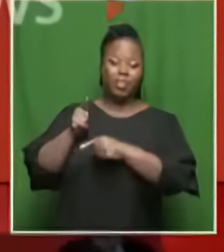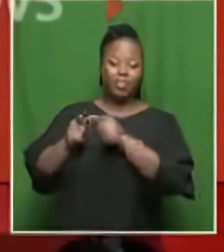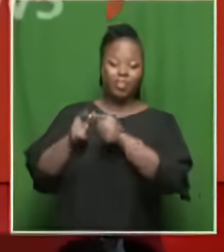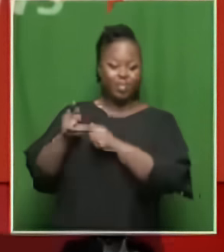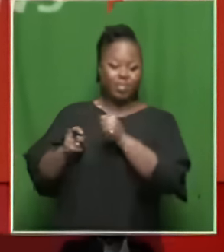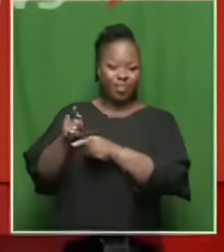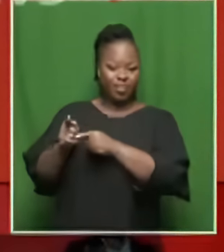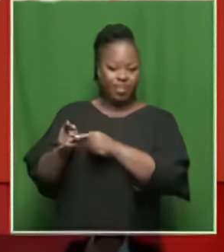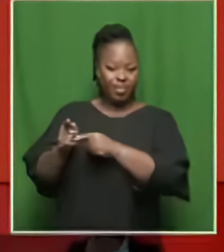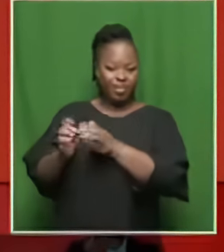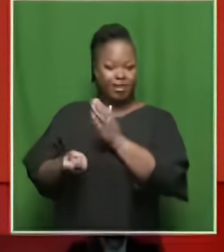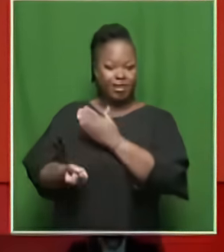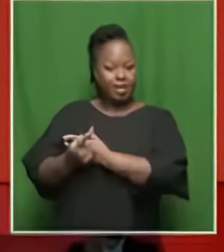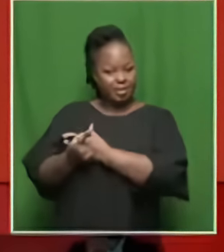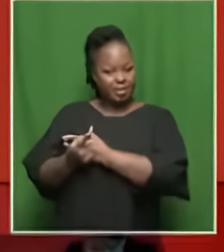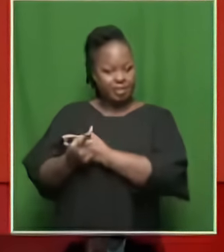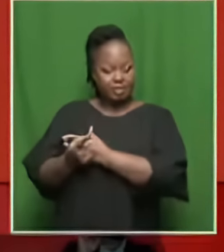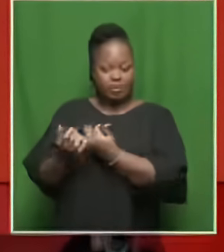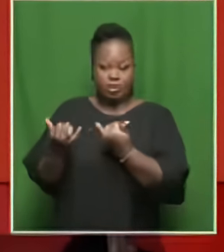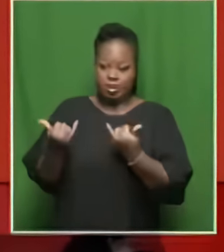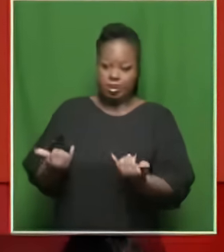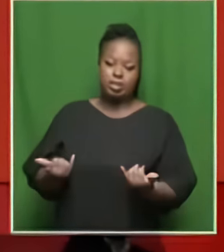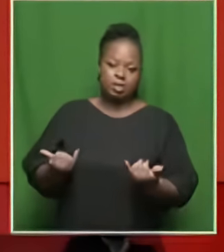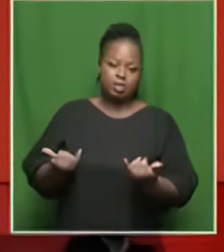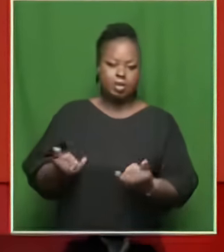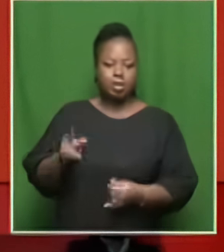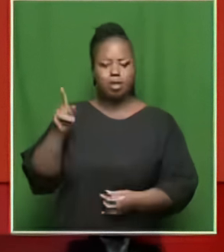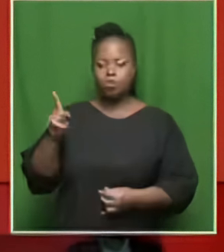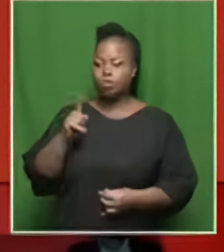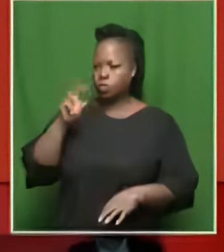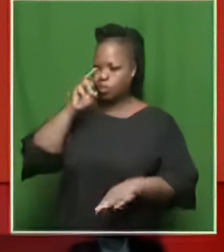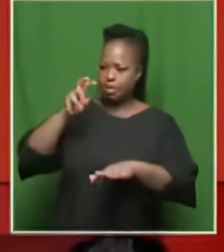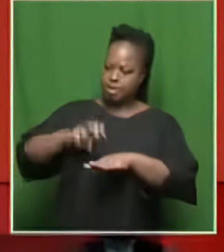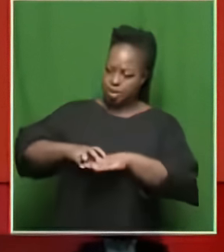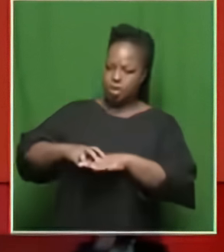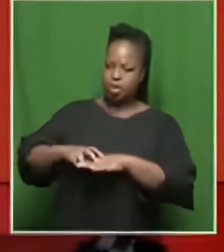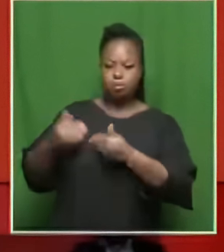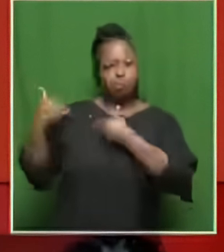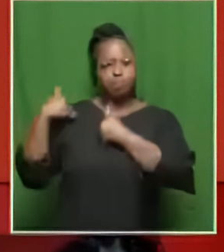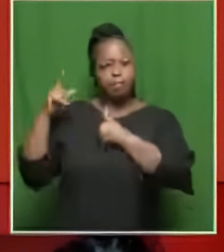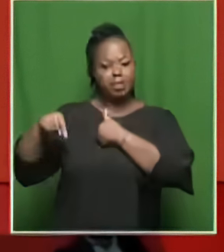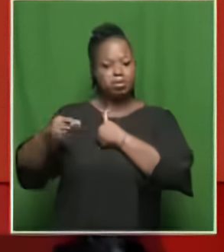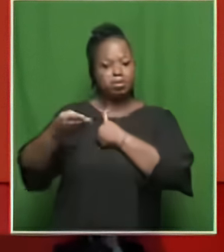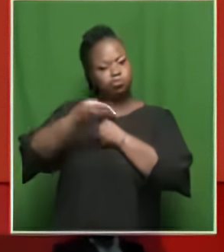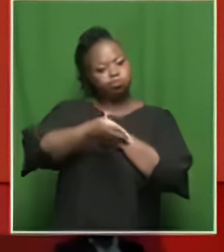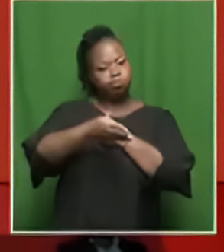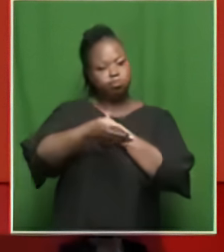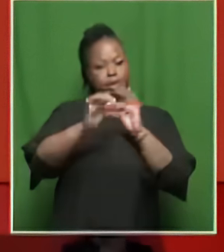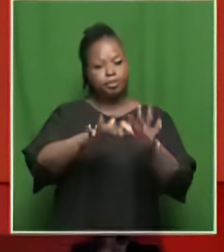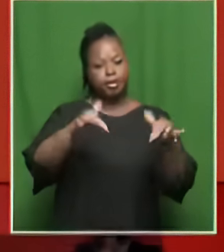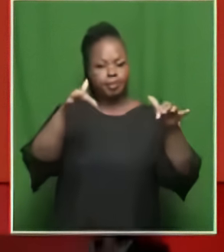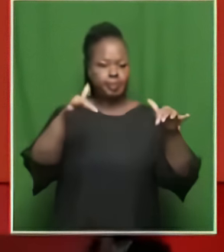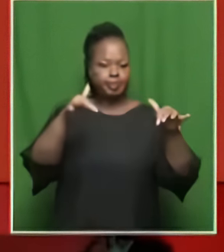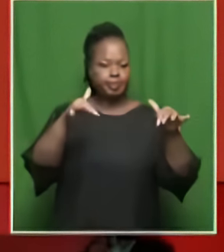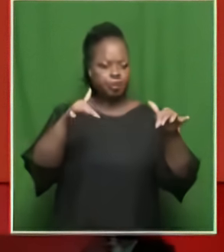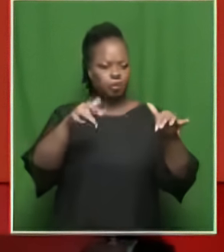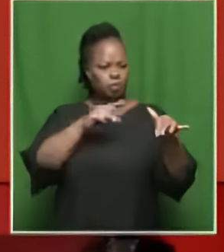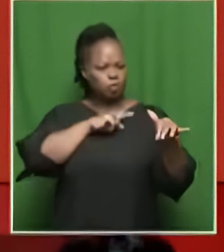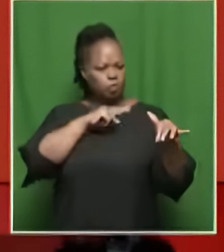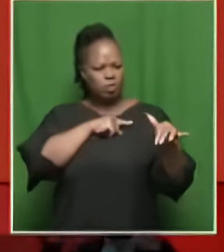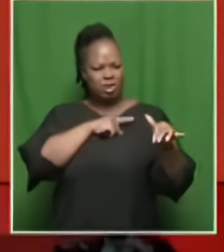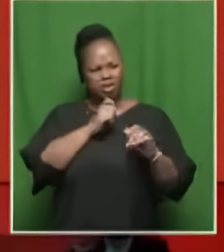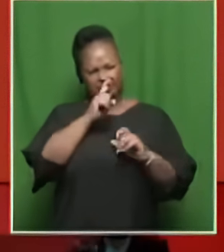the precise moment they are required to account before Parliament raises legitimate questions